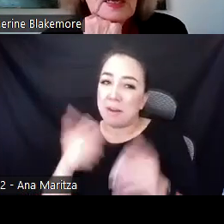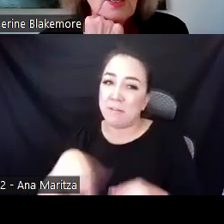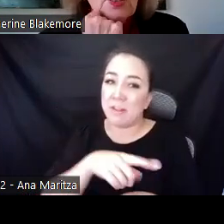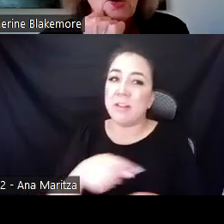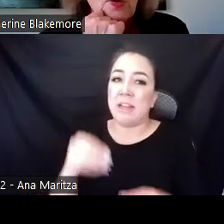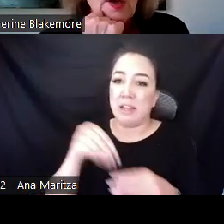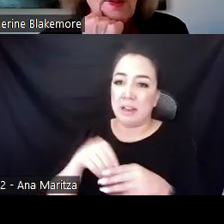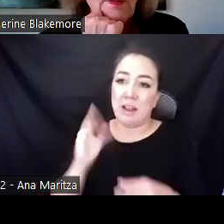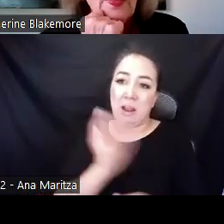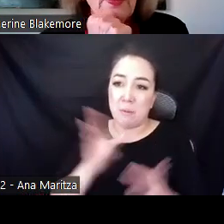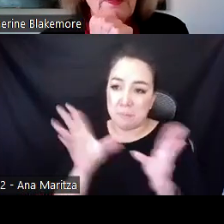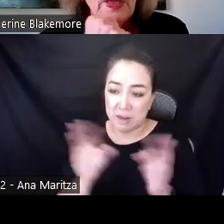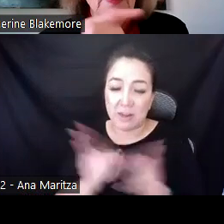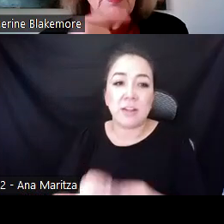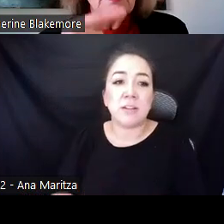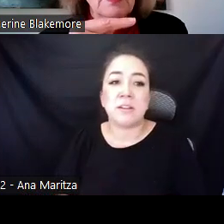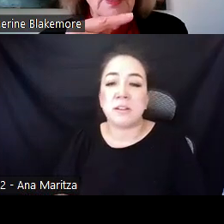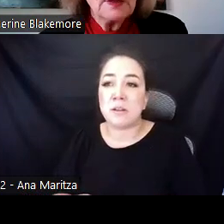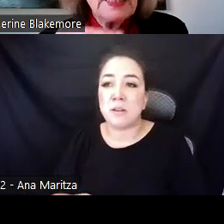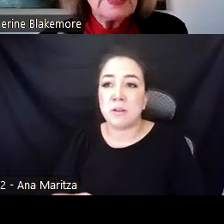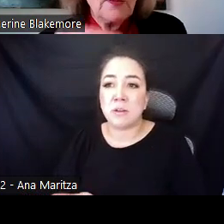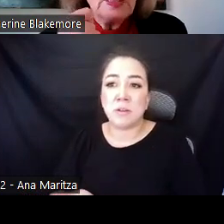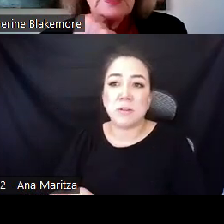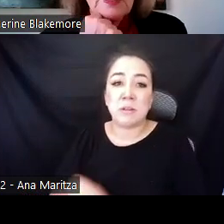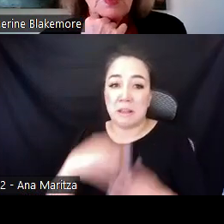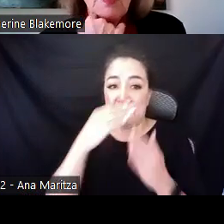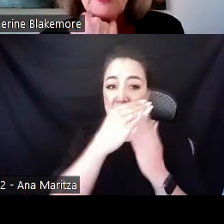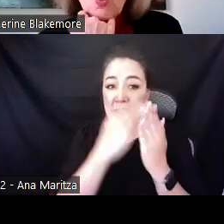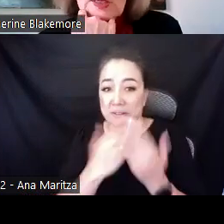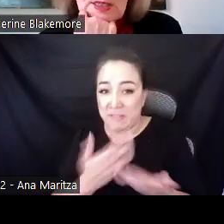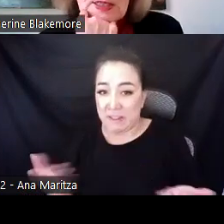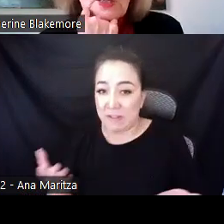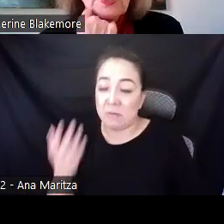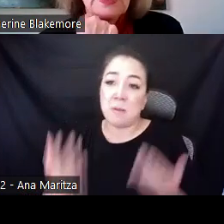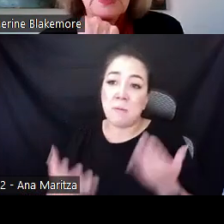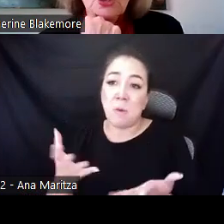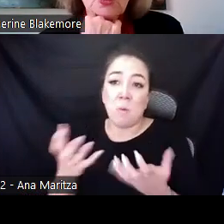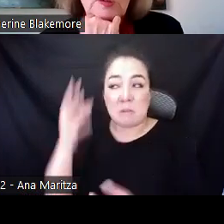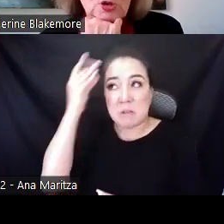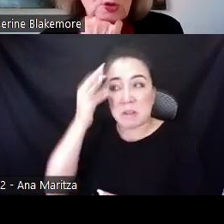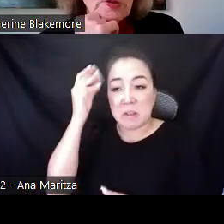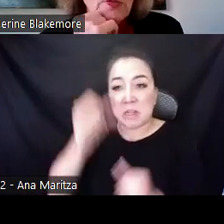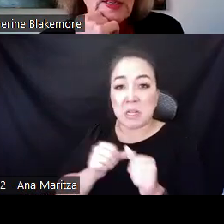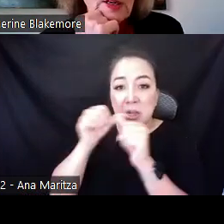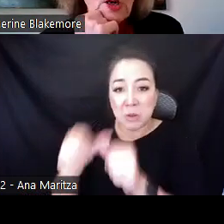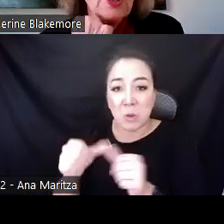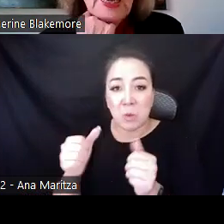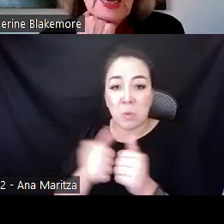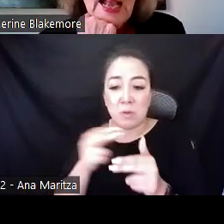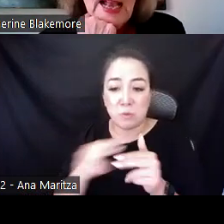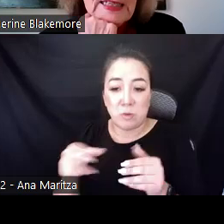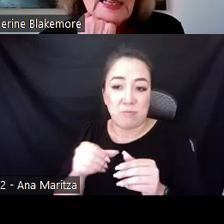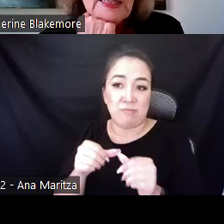meetings. So the list of things that we might want to consider continuing with short-term funding